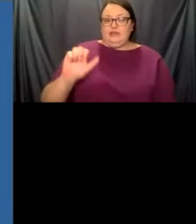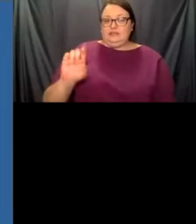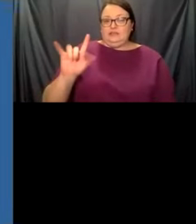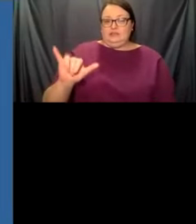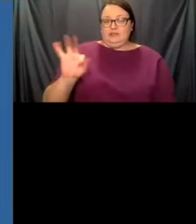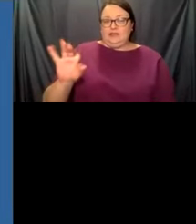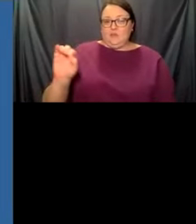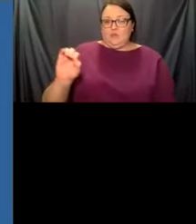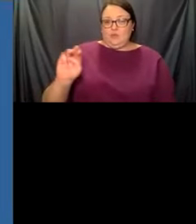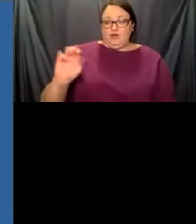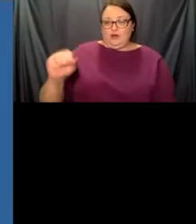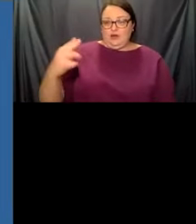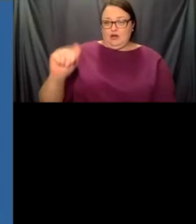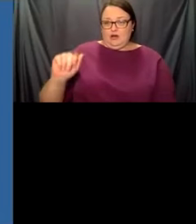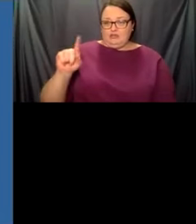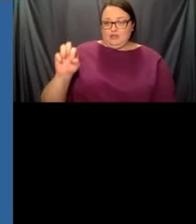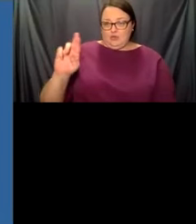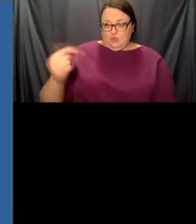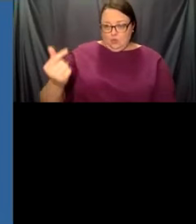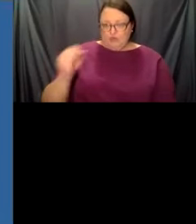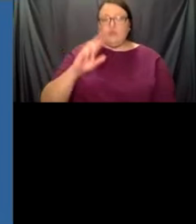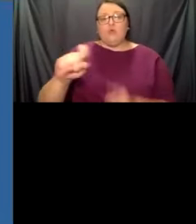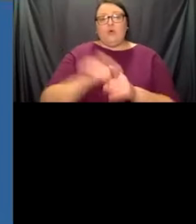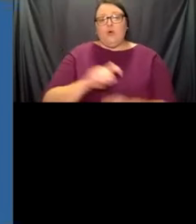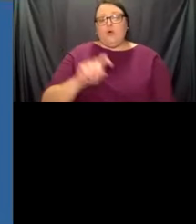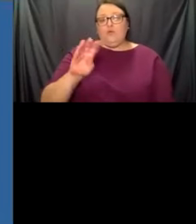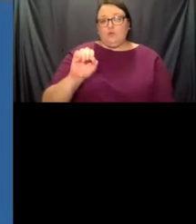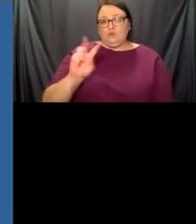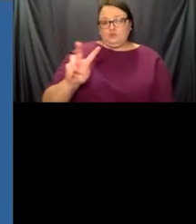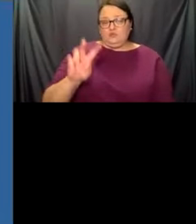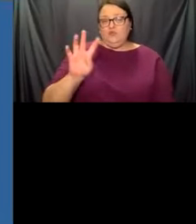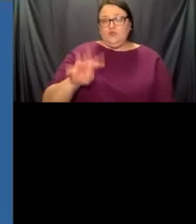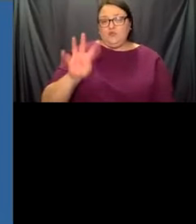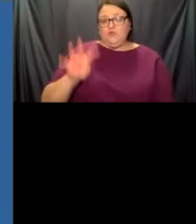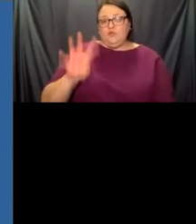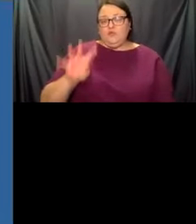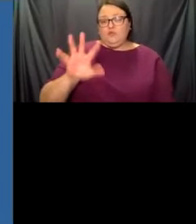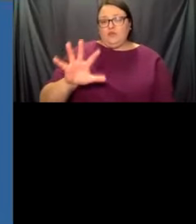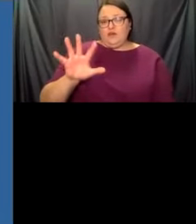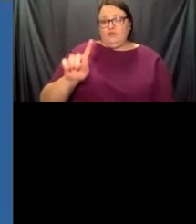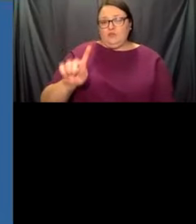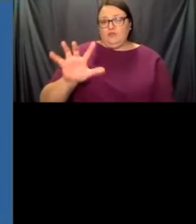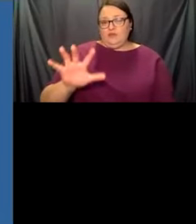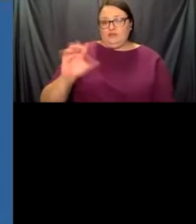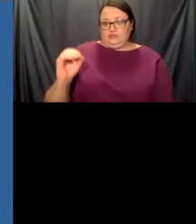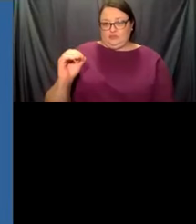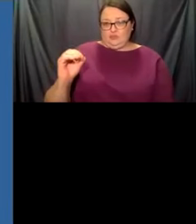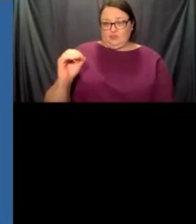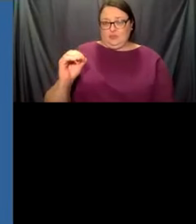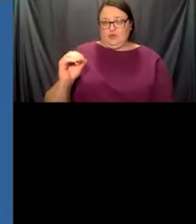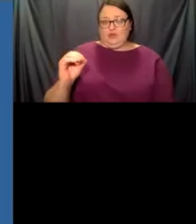nosotros por medio de correo electrónico 444-5150. o nos pueden llamar al